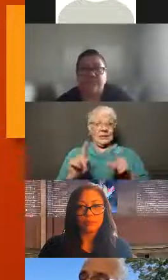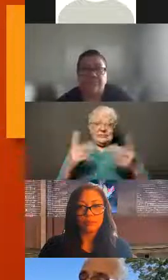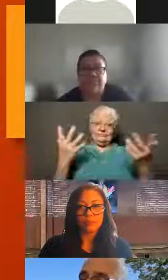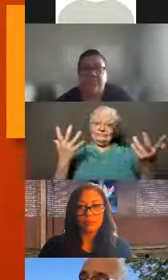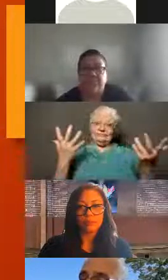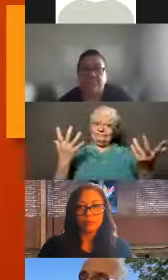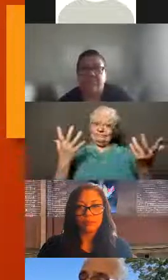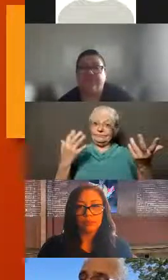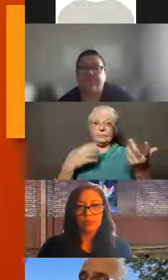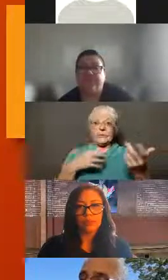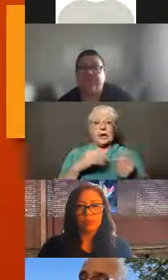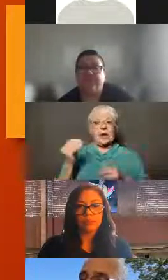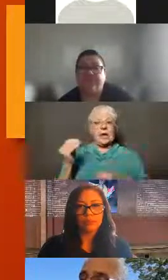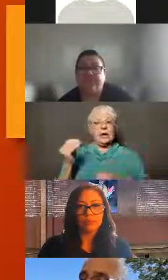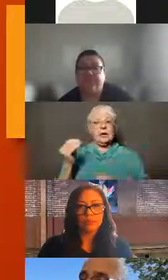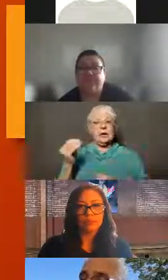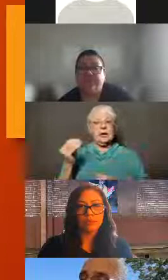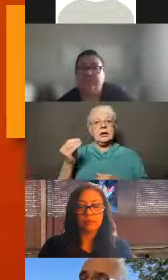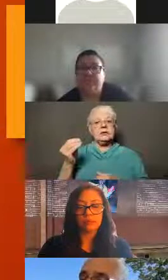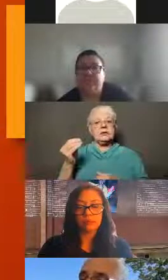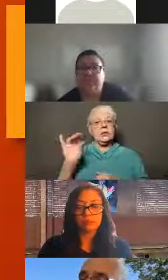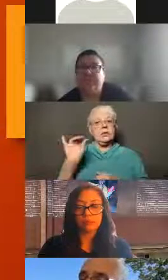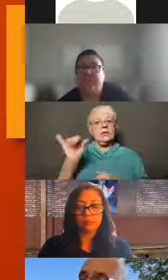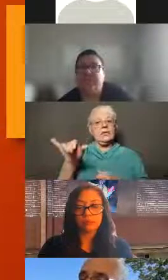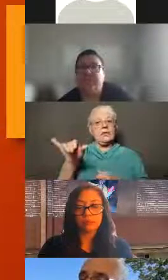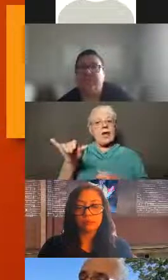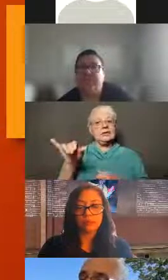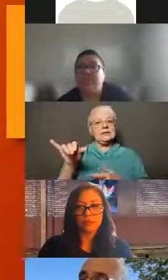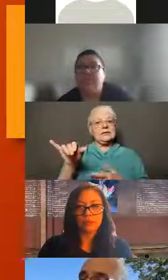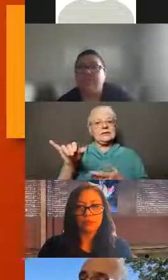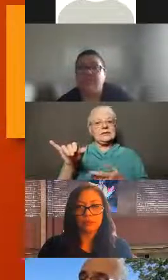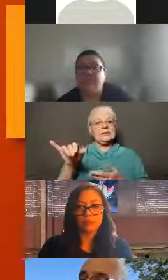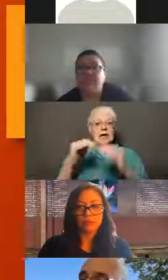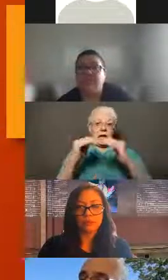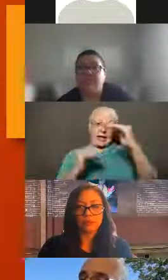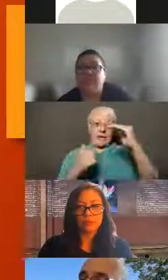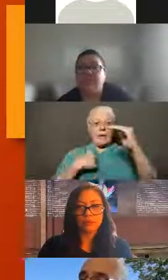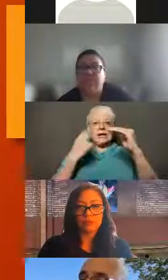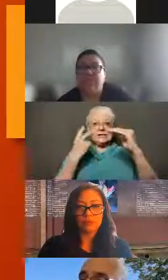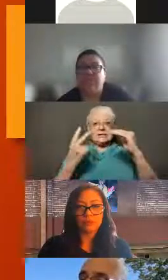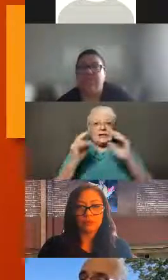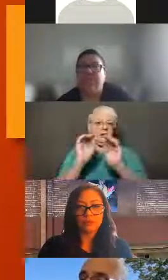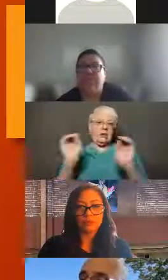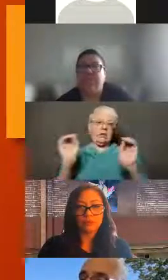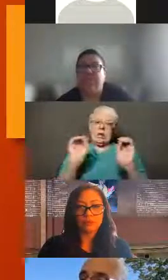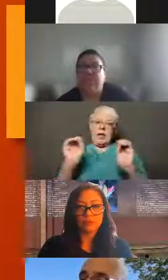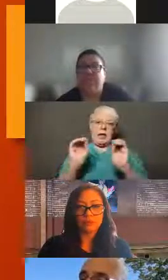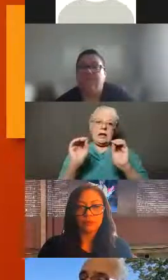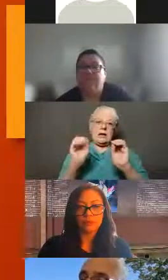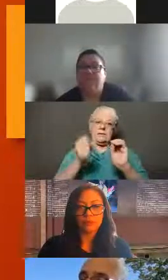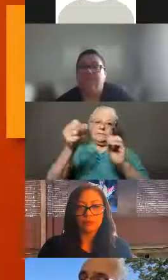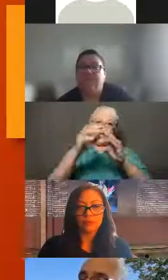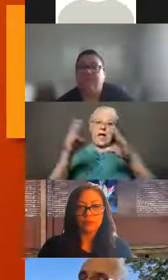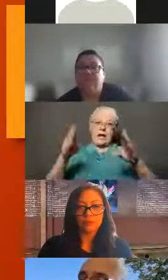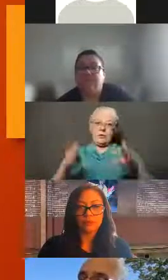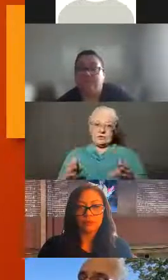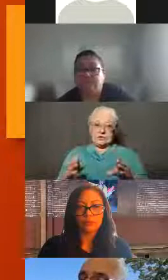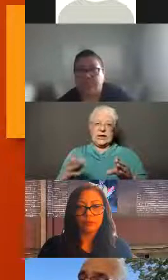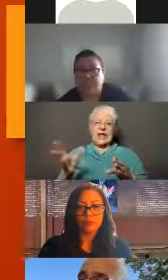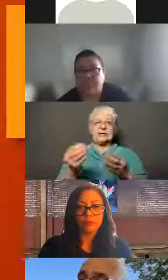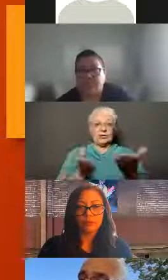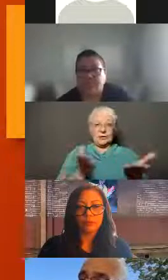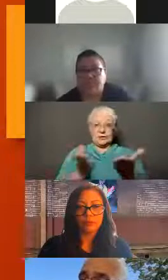And yeah, so that's definitely a gap that I see, is the lack of housing and services for